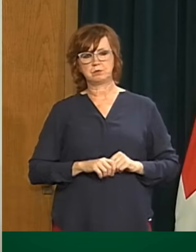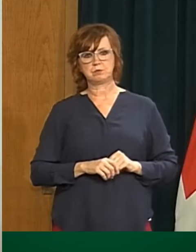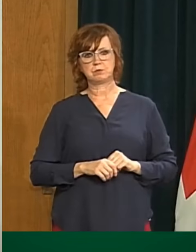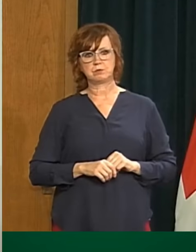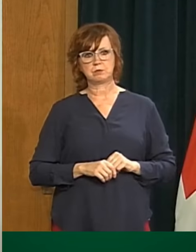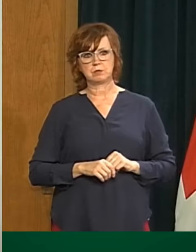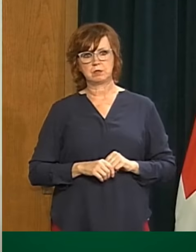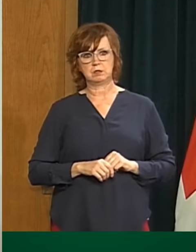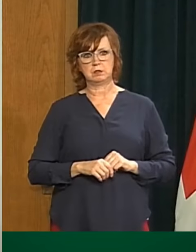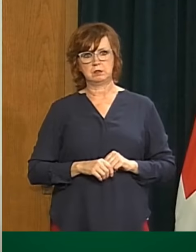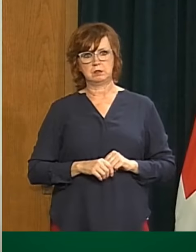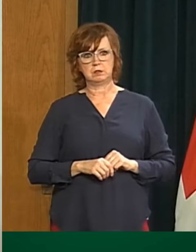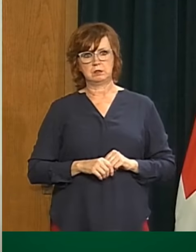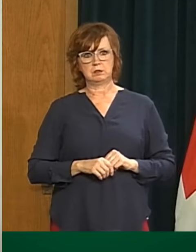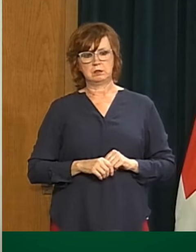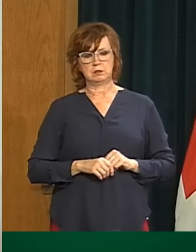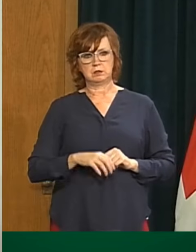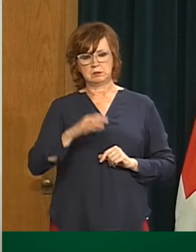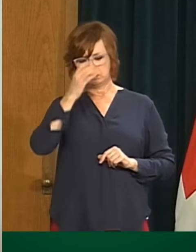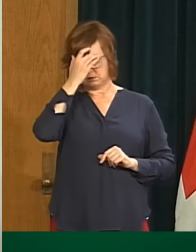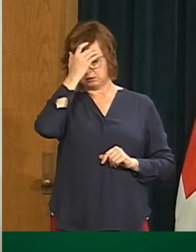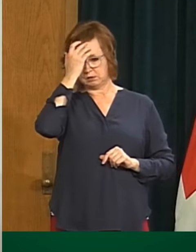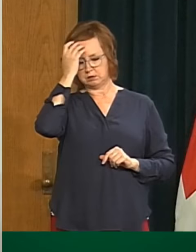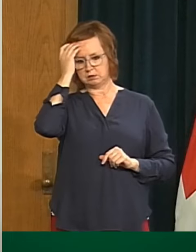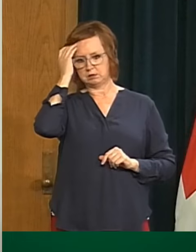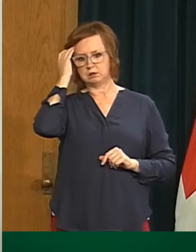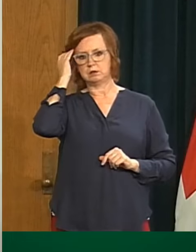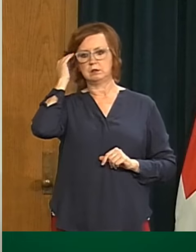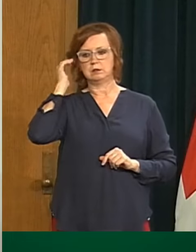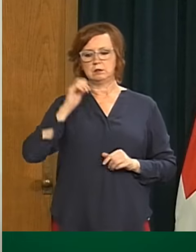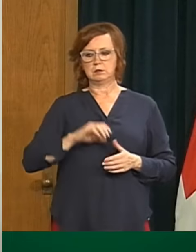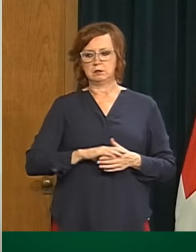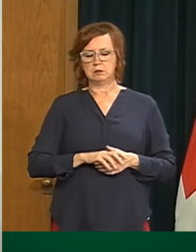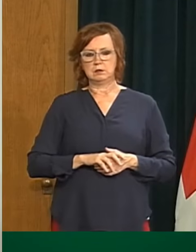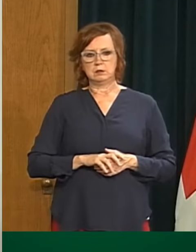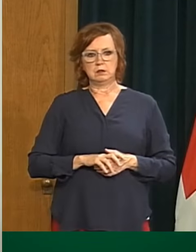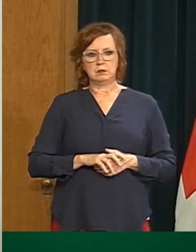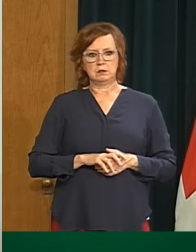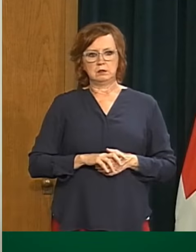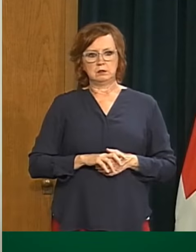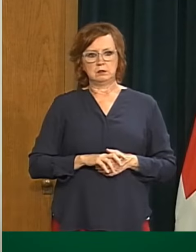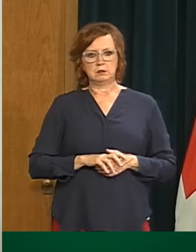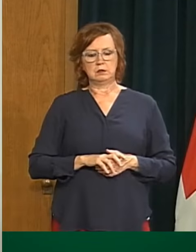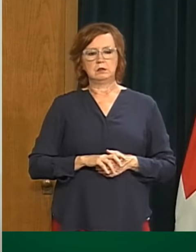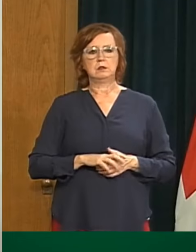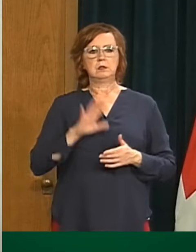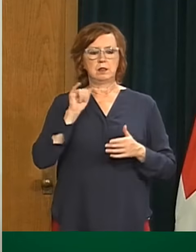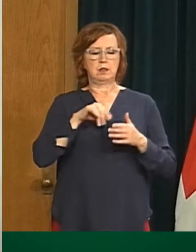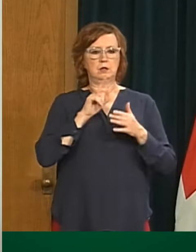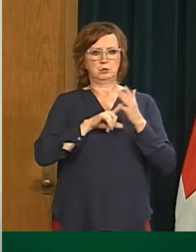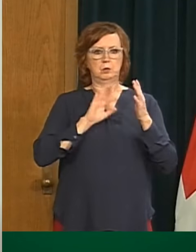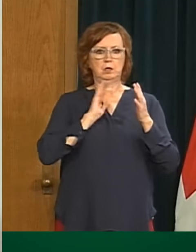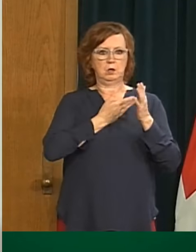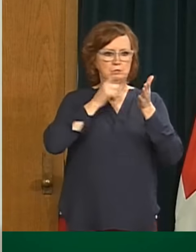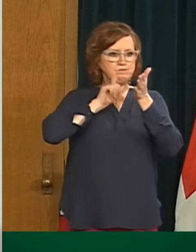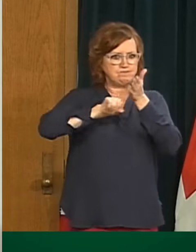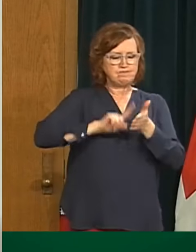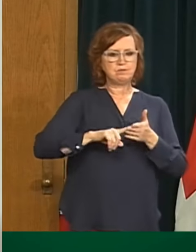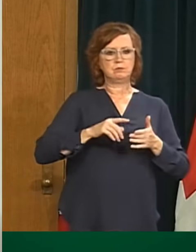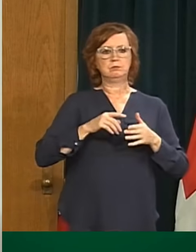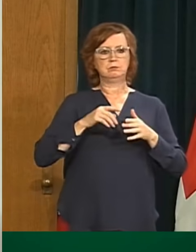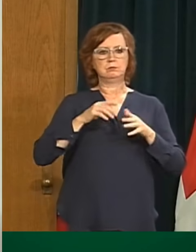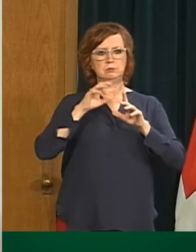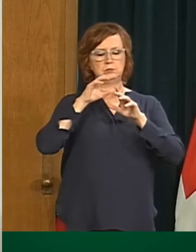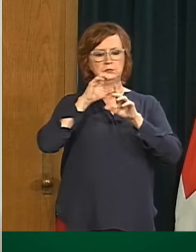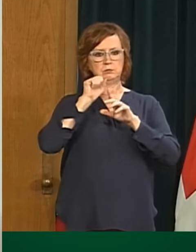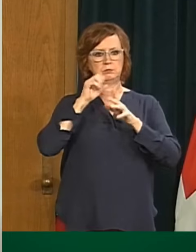and then are given further guidance. So that's how the infection control investigation works. And I don't know, Dr. Shaw, did you